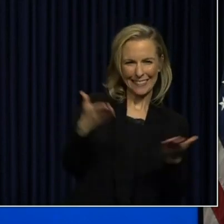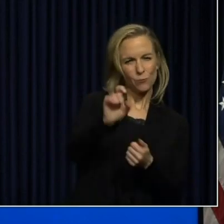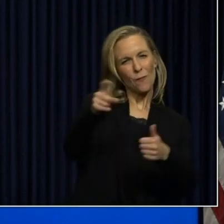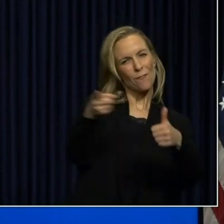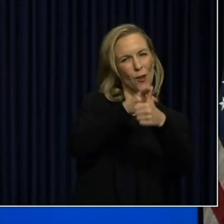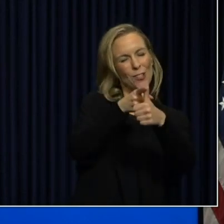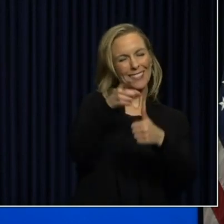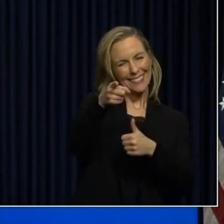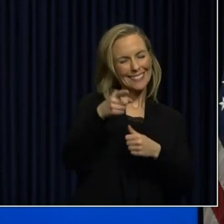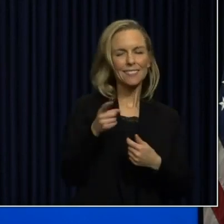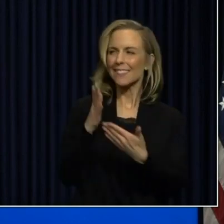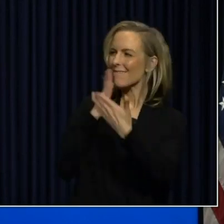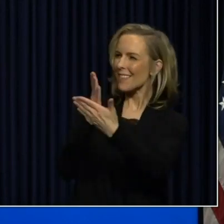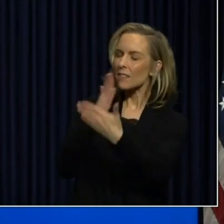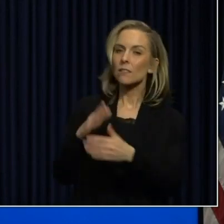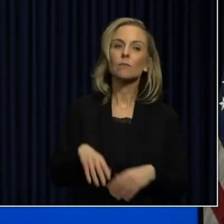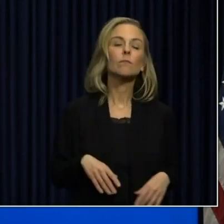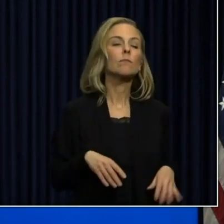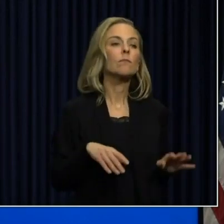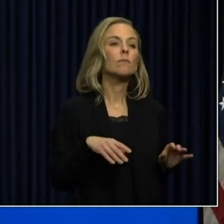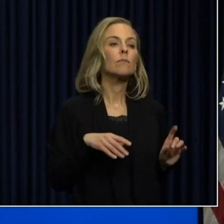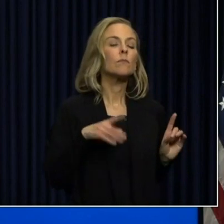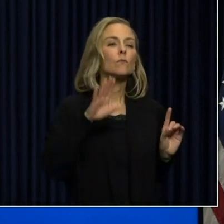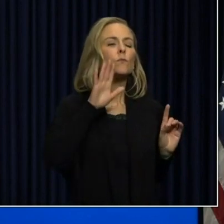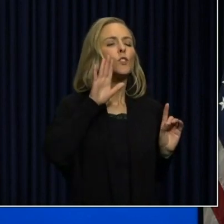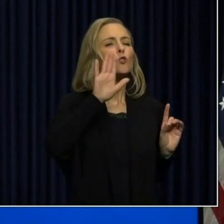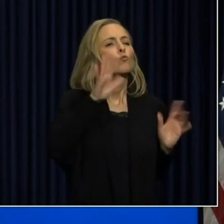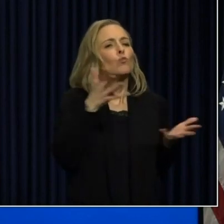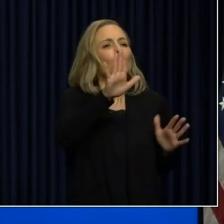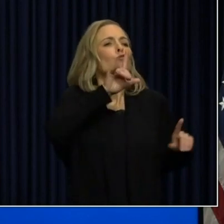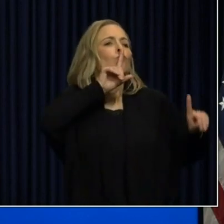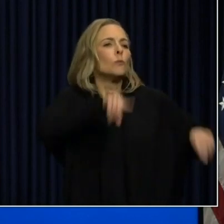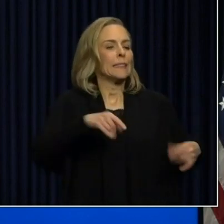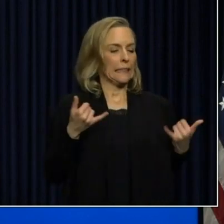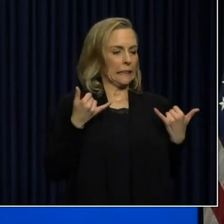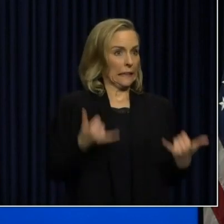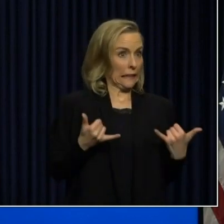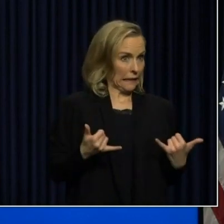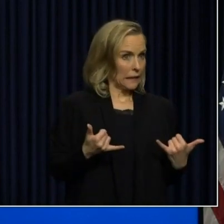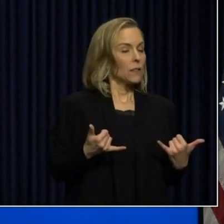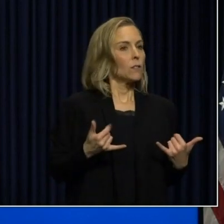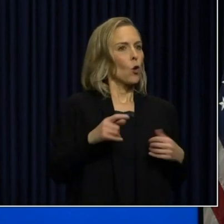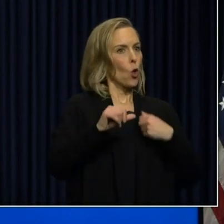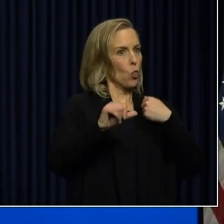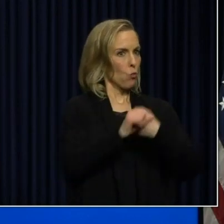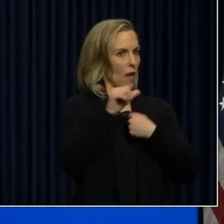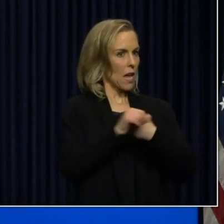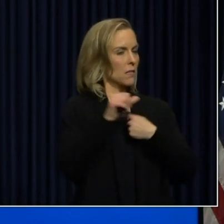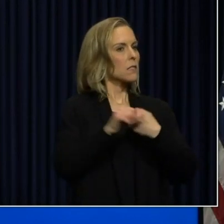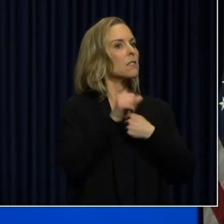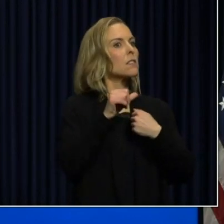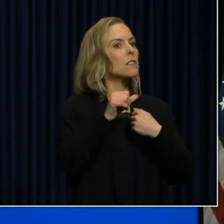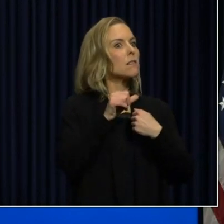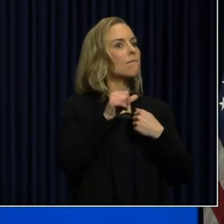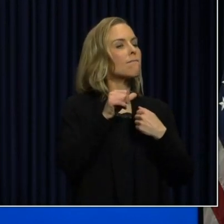first? I'd like you to react to the reports today that there have been threats of violence against